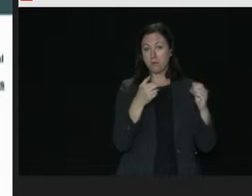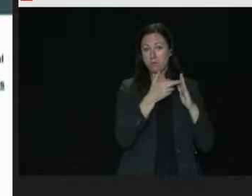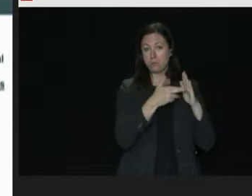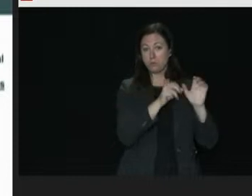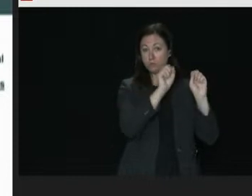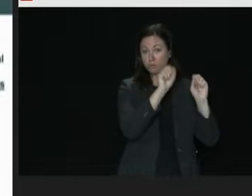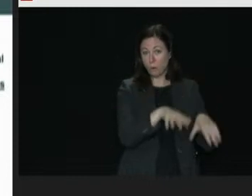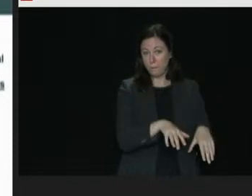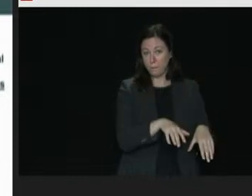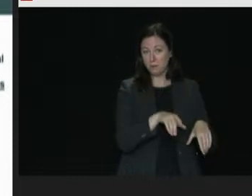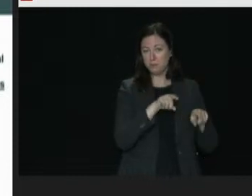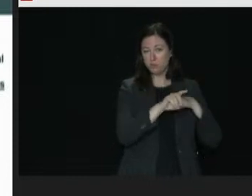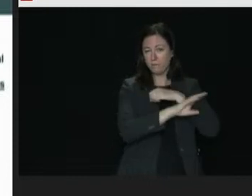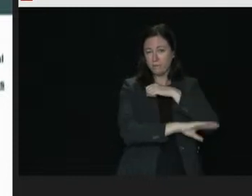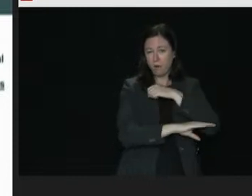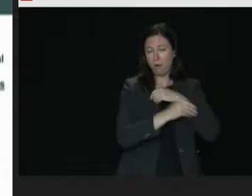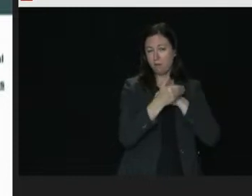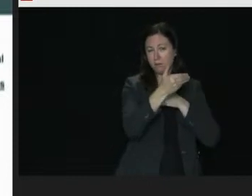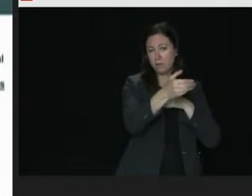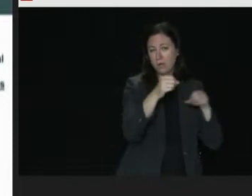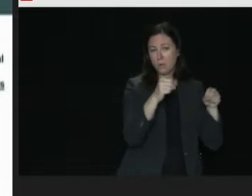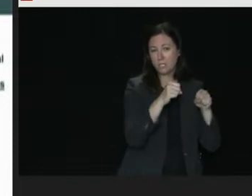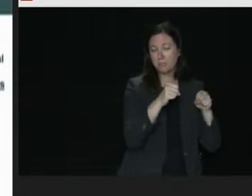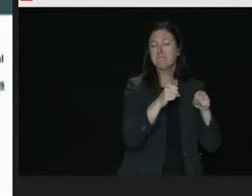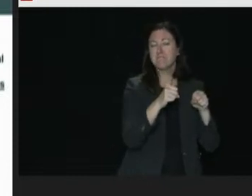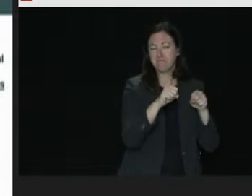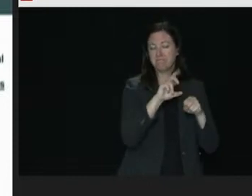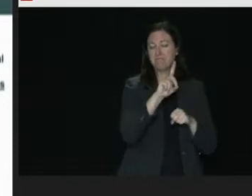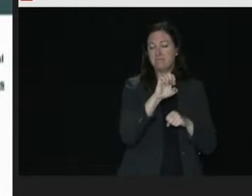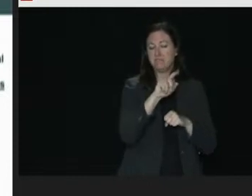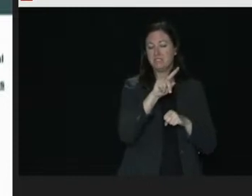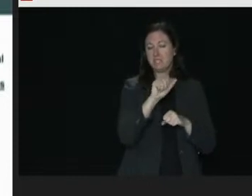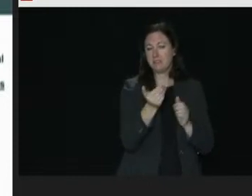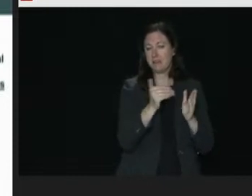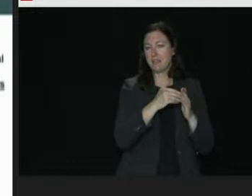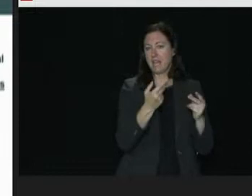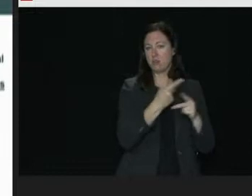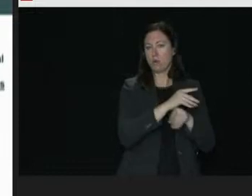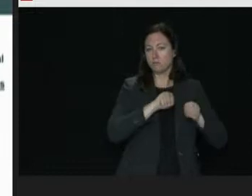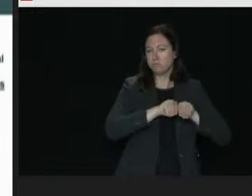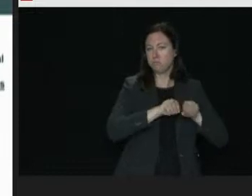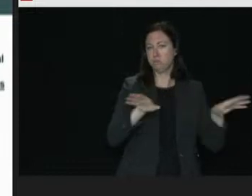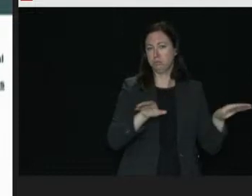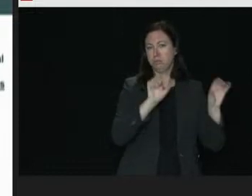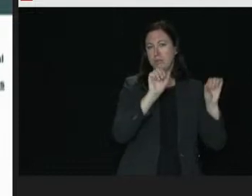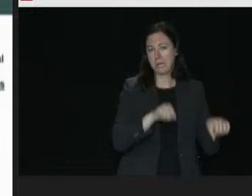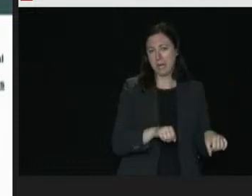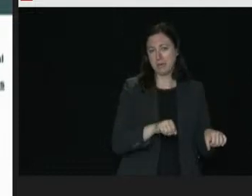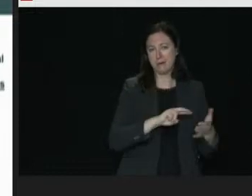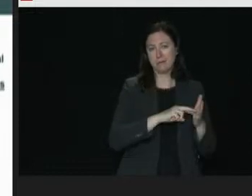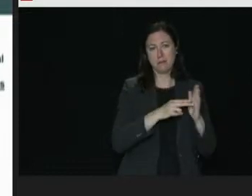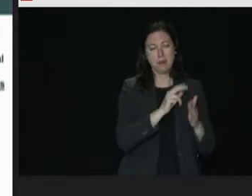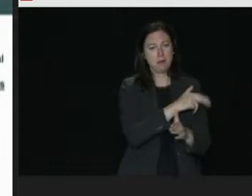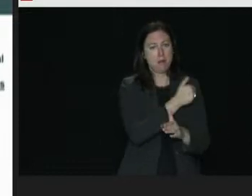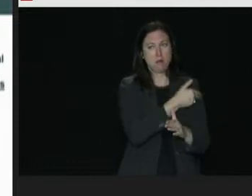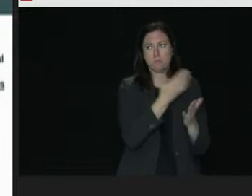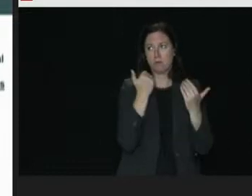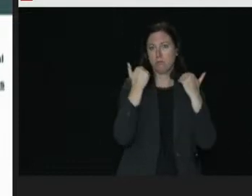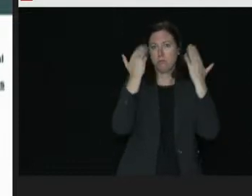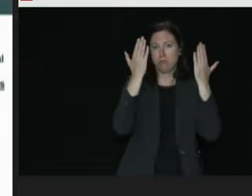fall and winter, we could have a serious Delta-driven resurgence with a risk of overwhelming healthcare